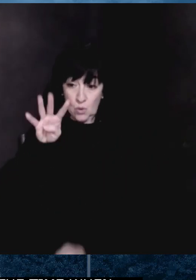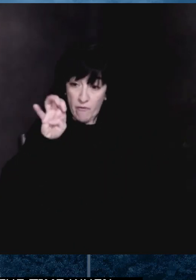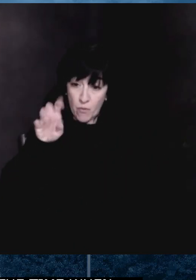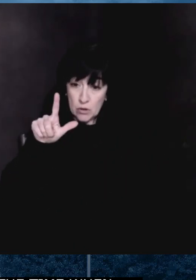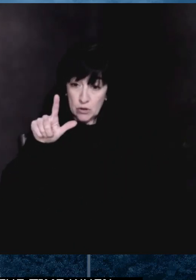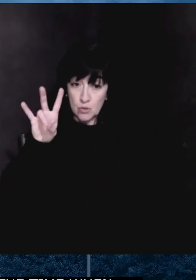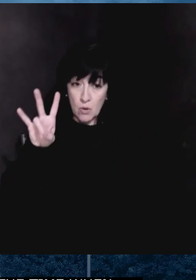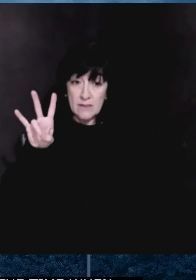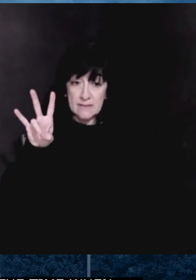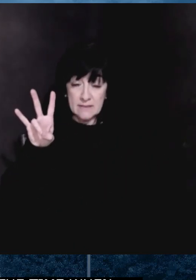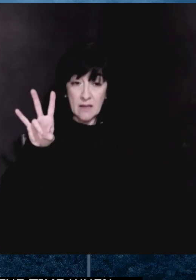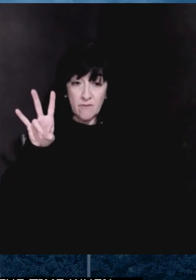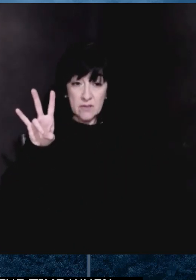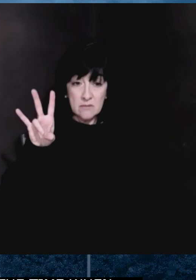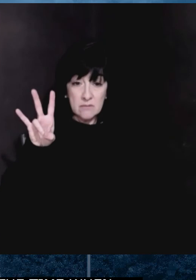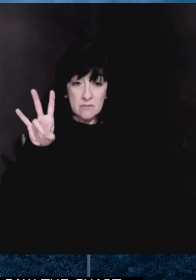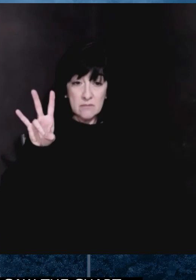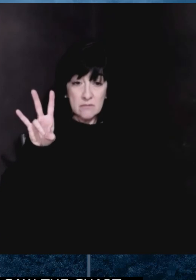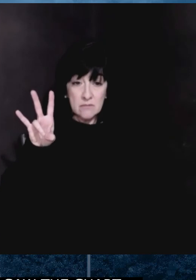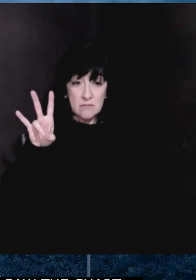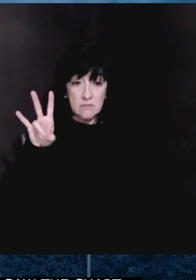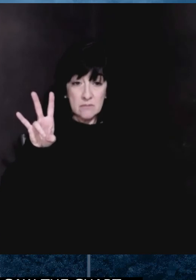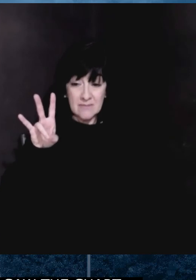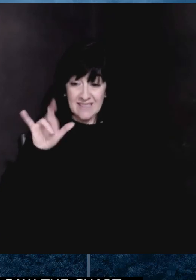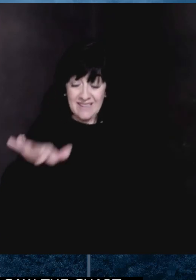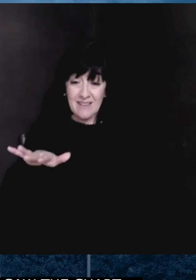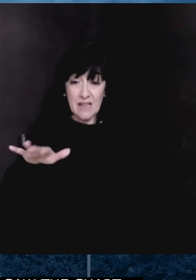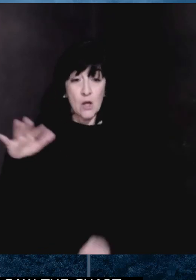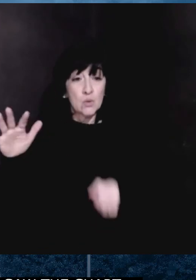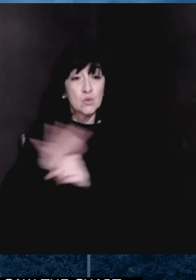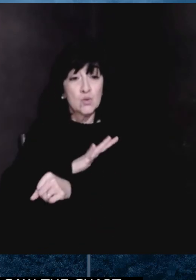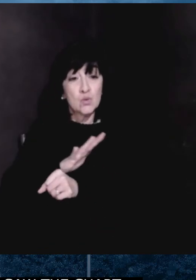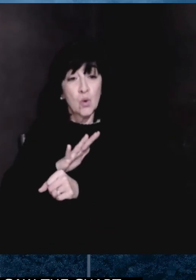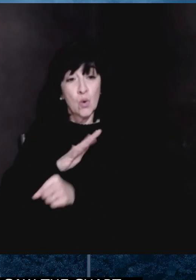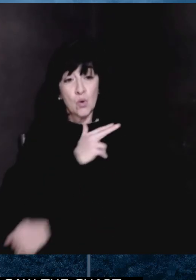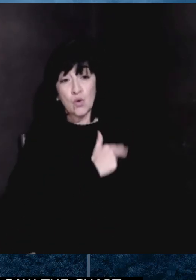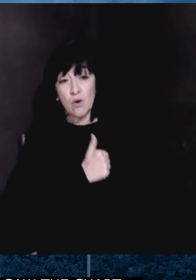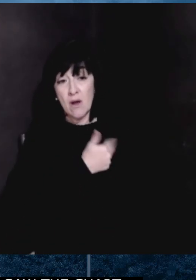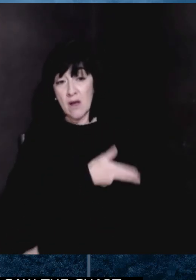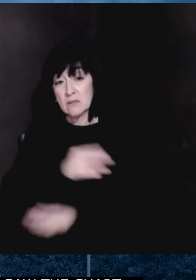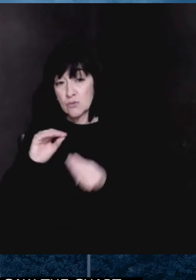the total hospital census has stayed fairly